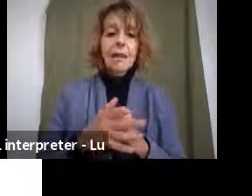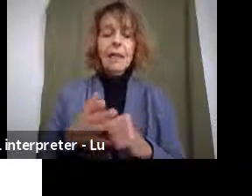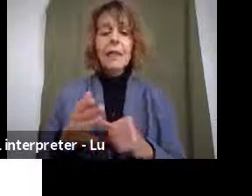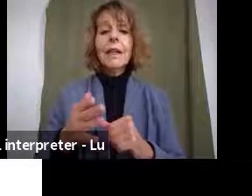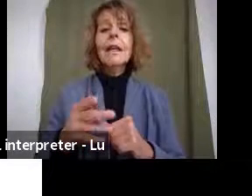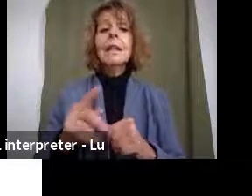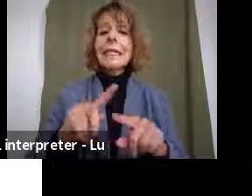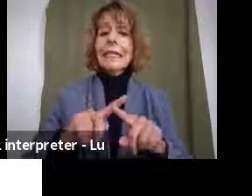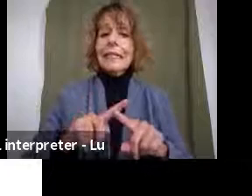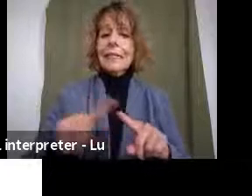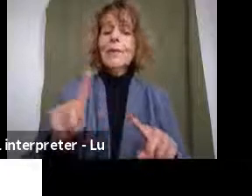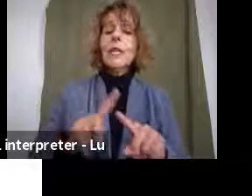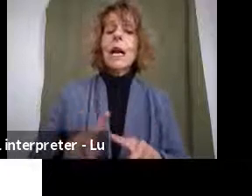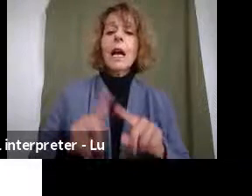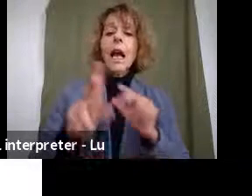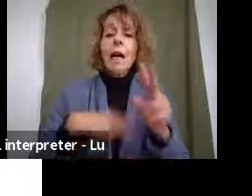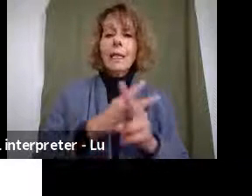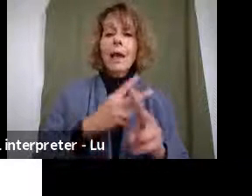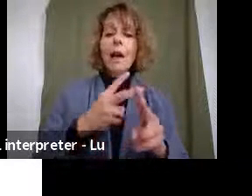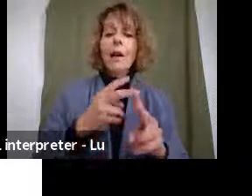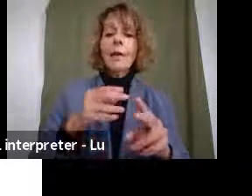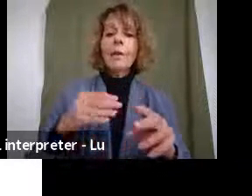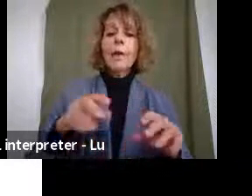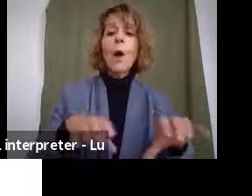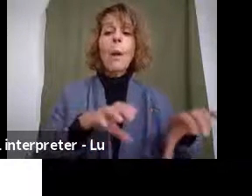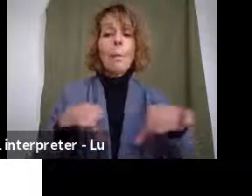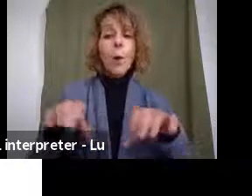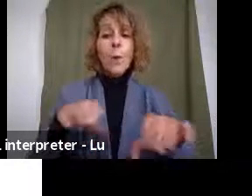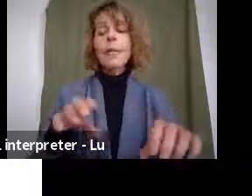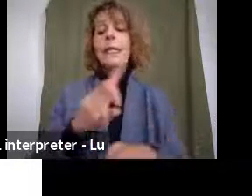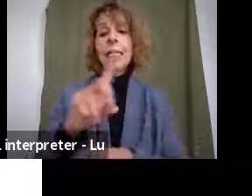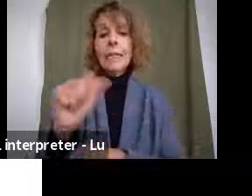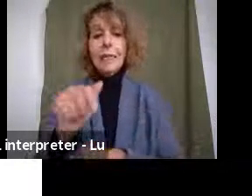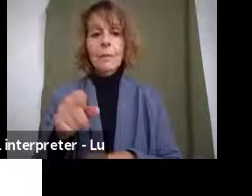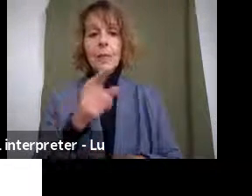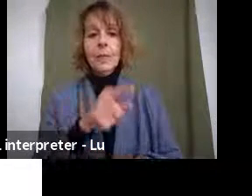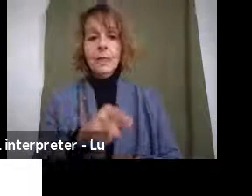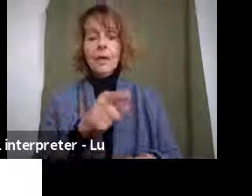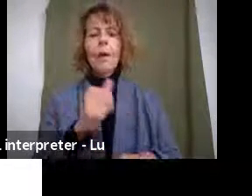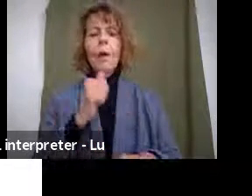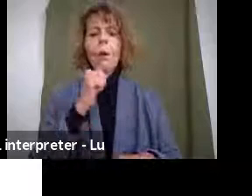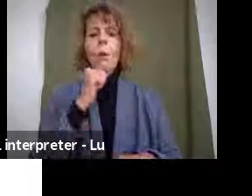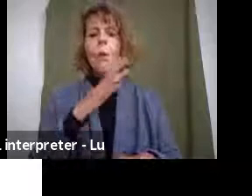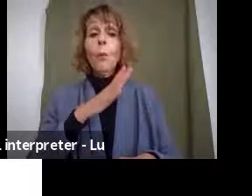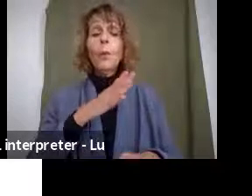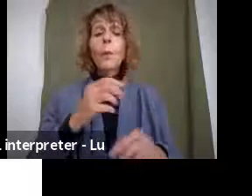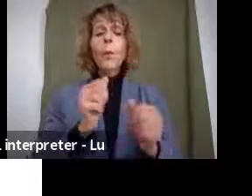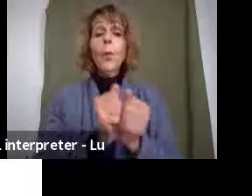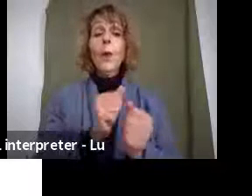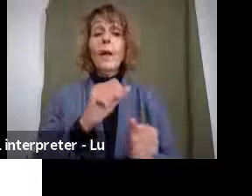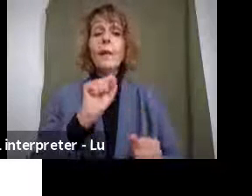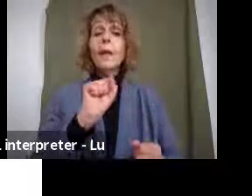has spina bifida. Distances don't matter as much for her, but space does. So